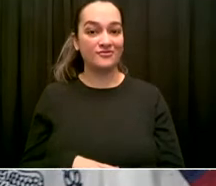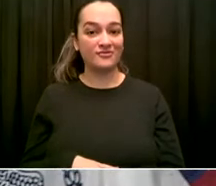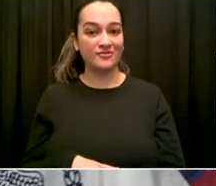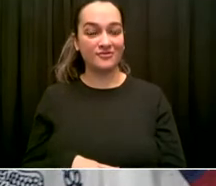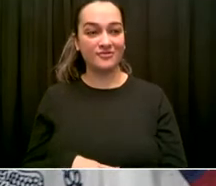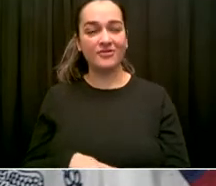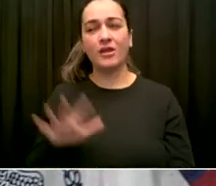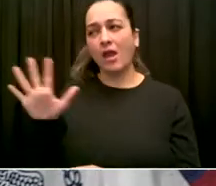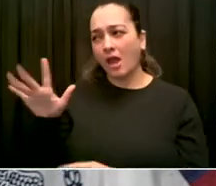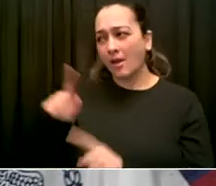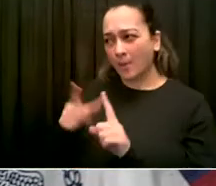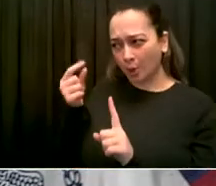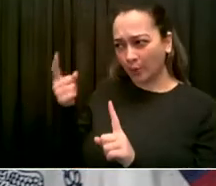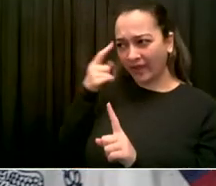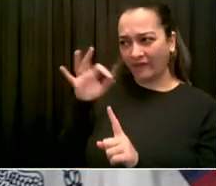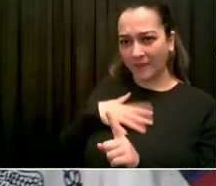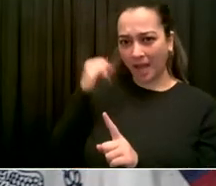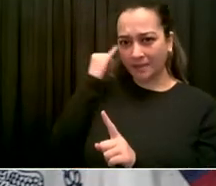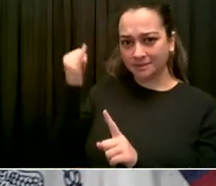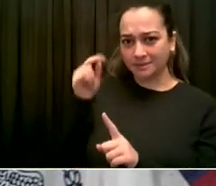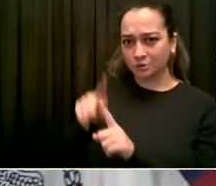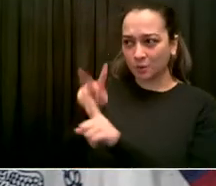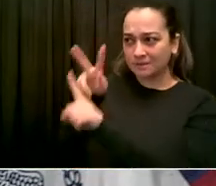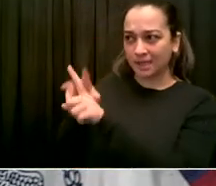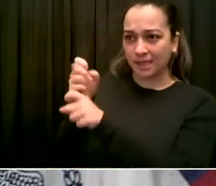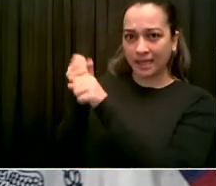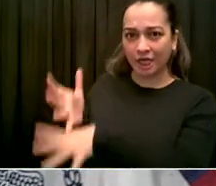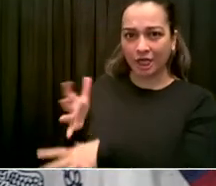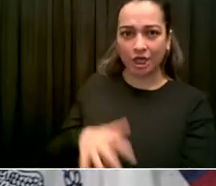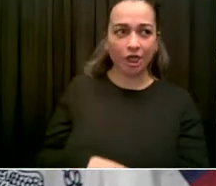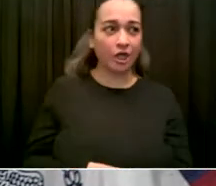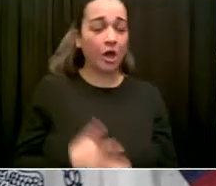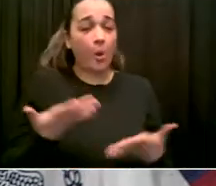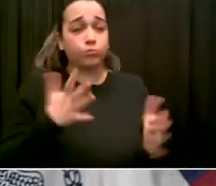and Nolan and Gersh. So,